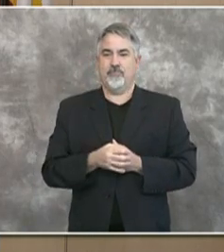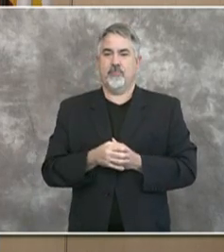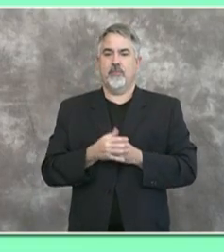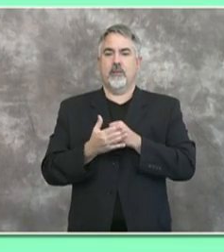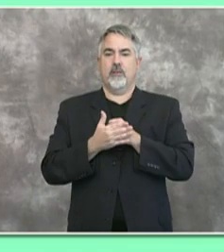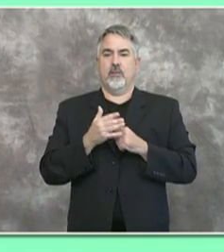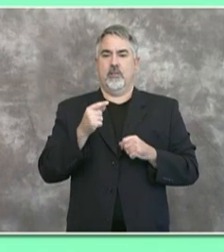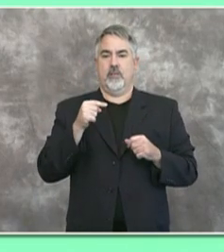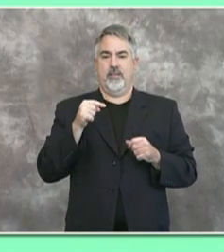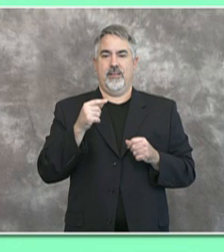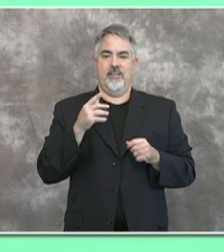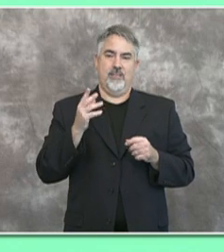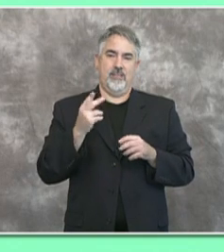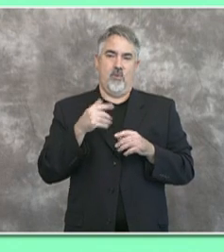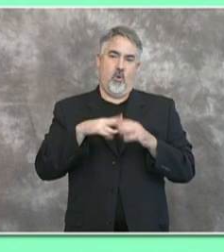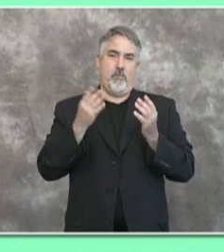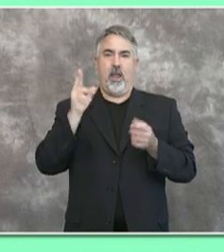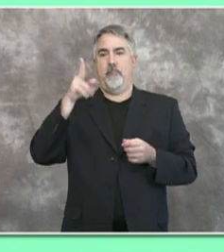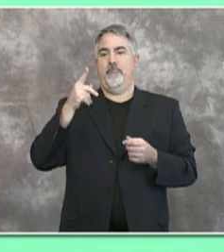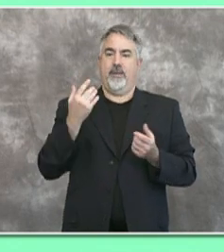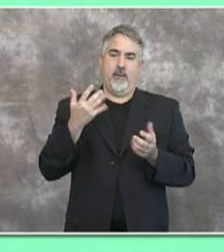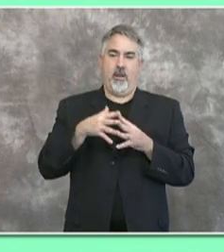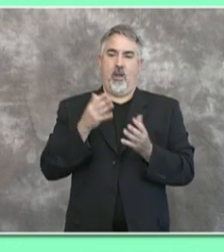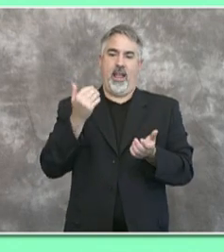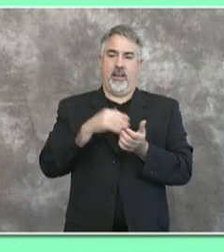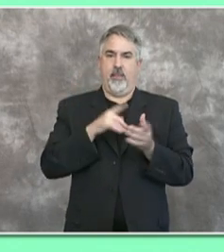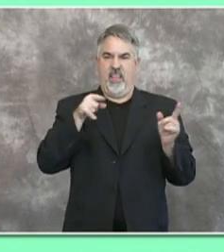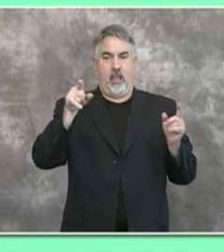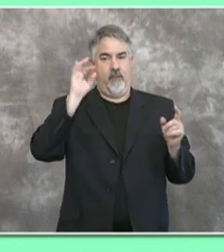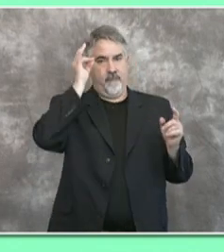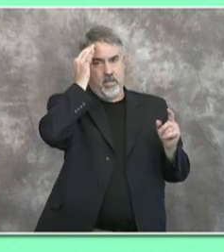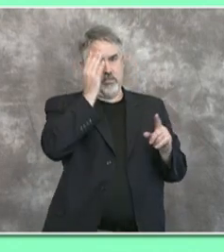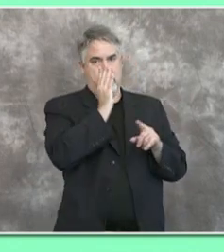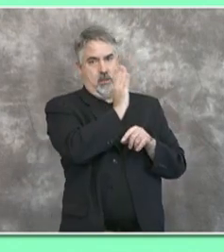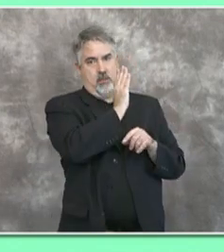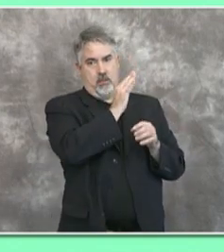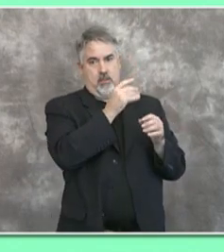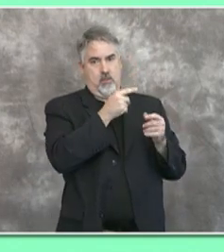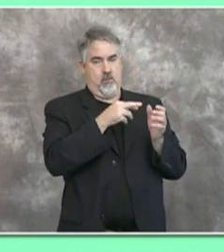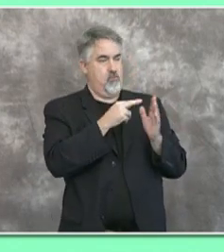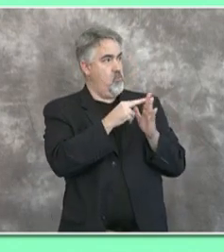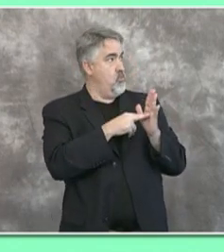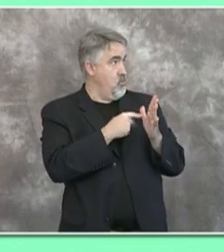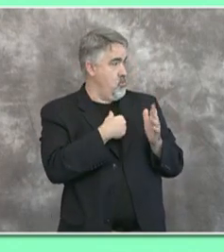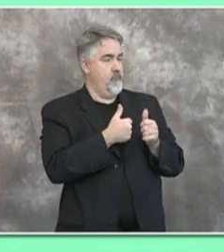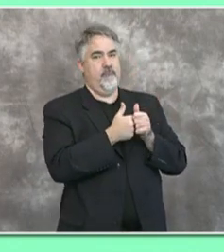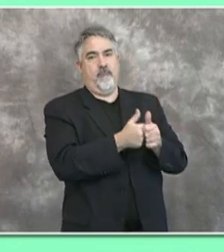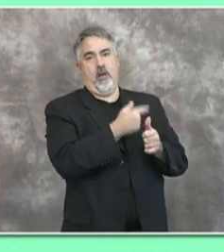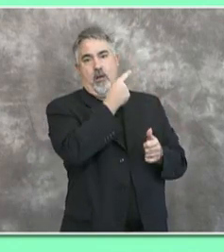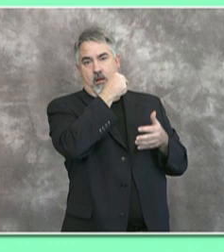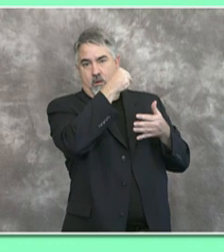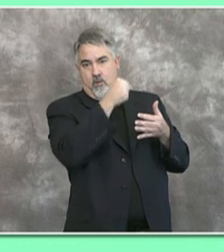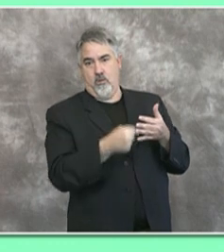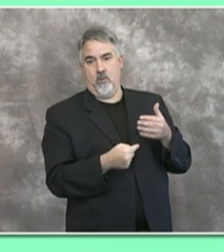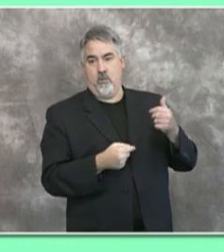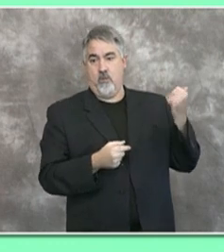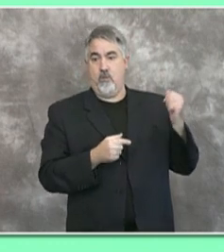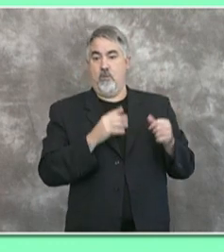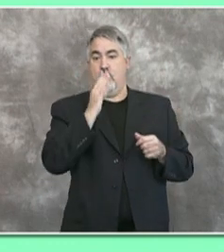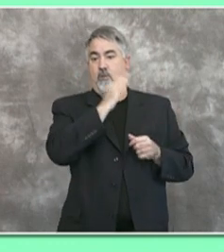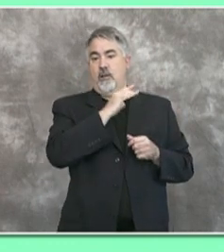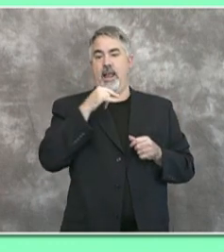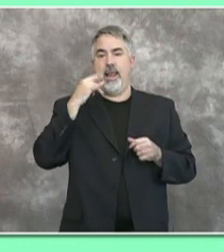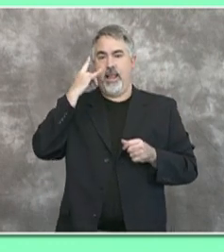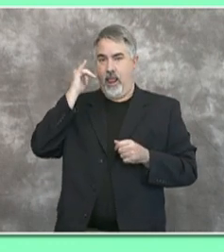again the federal guidelines, Opening Up America Again, and the governor's California roadmap